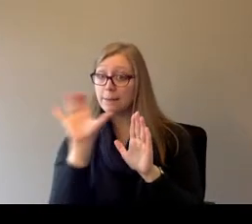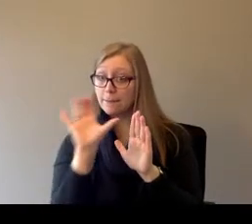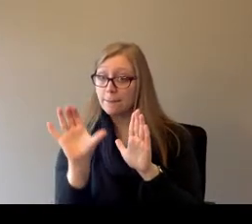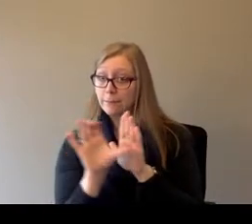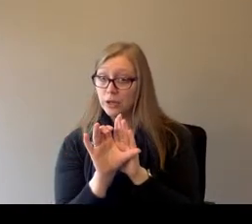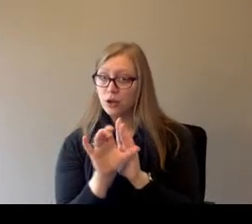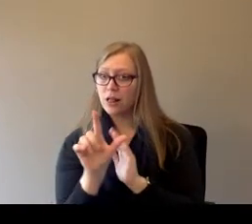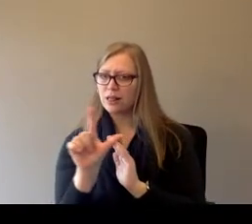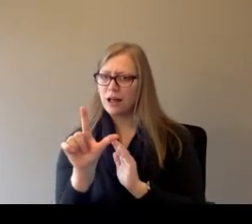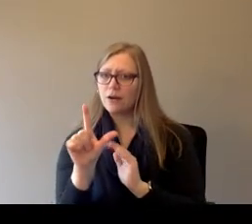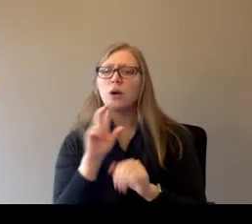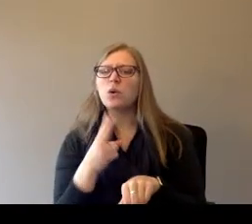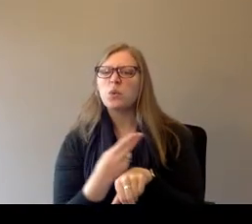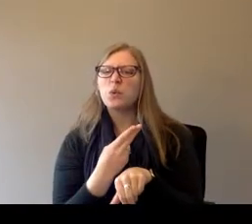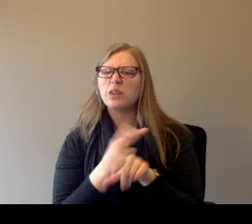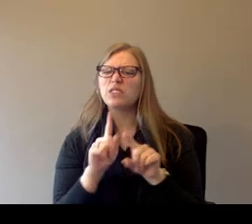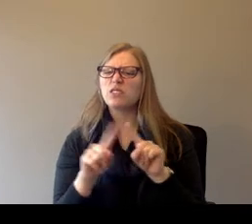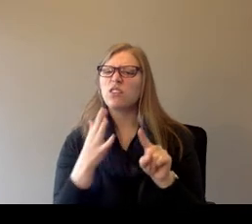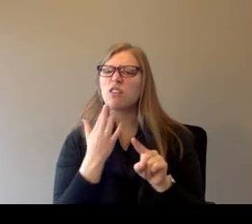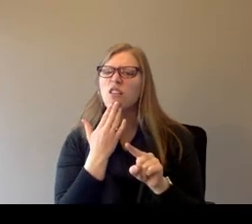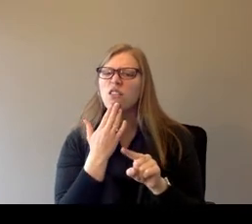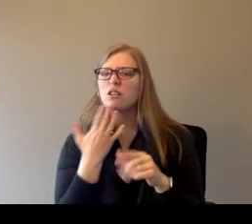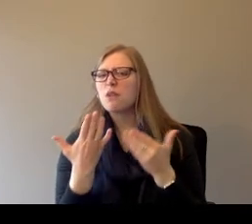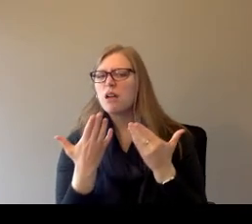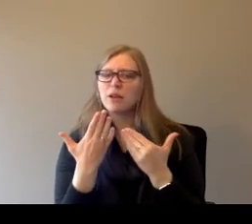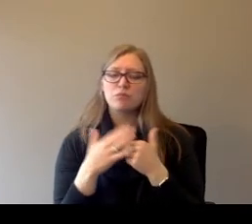use a different color for that. Maybe we can use